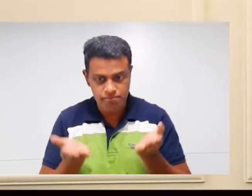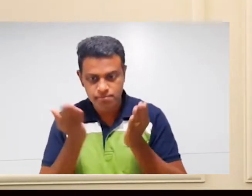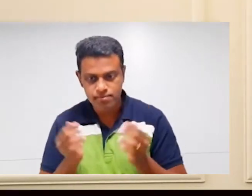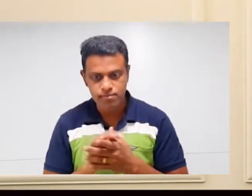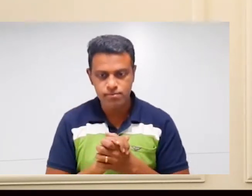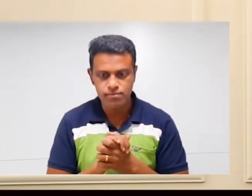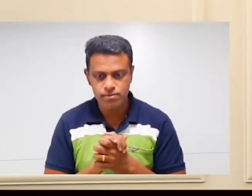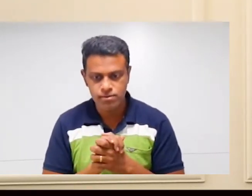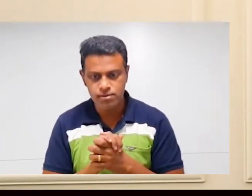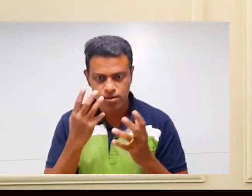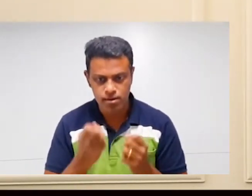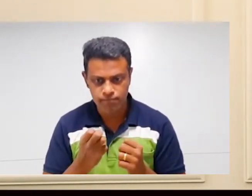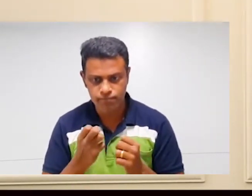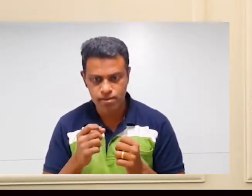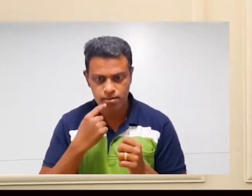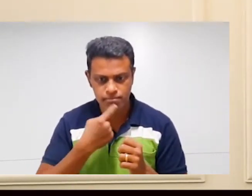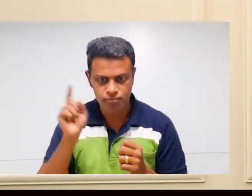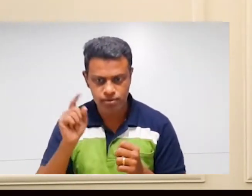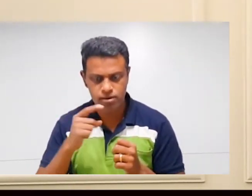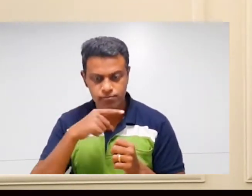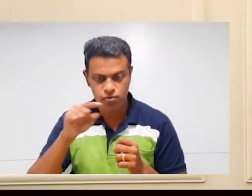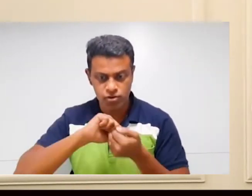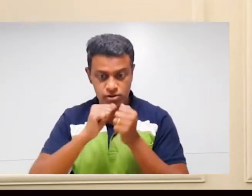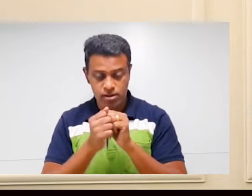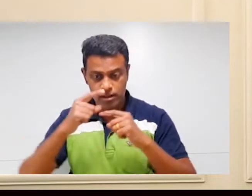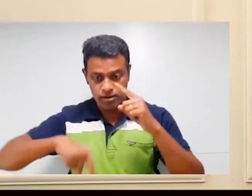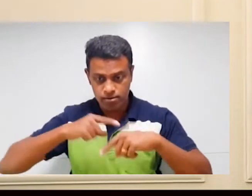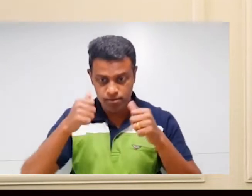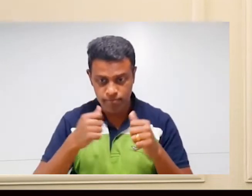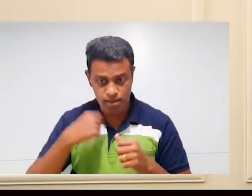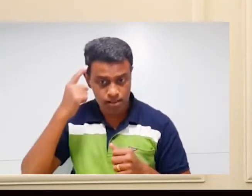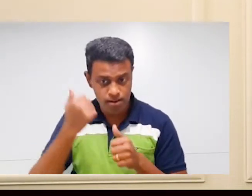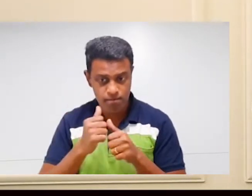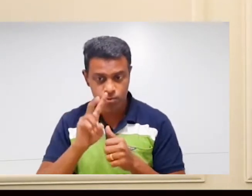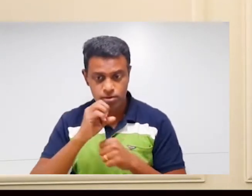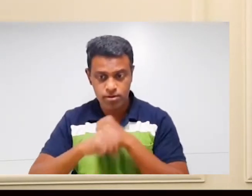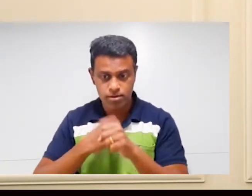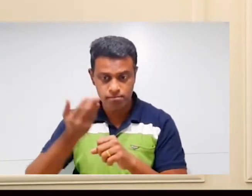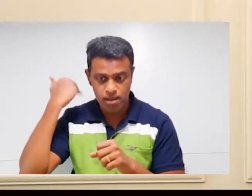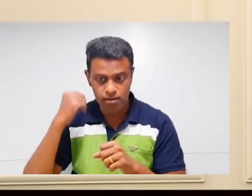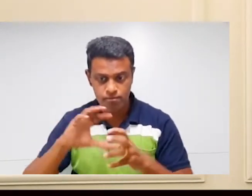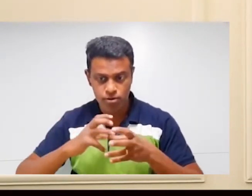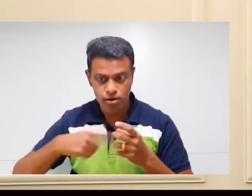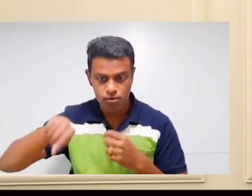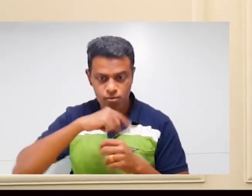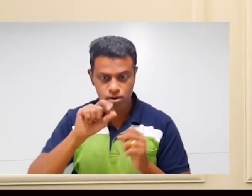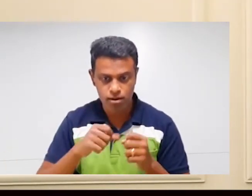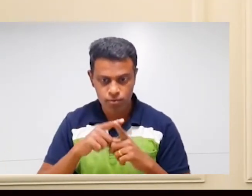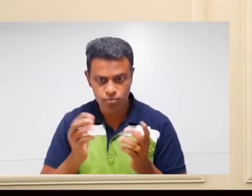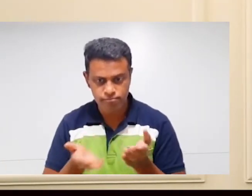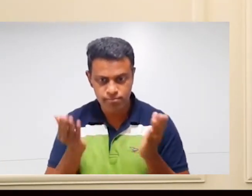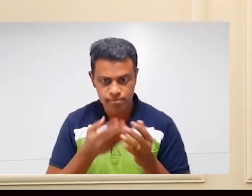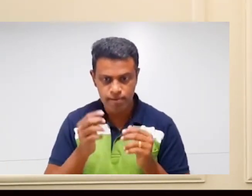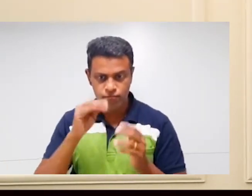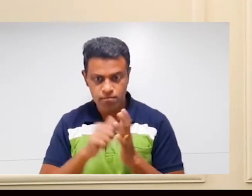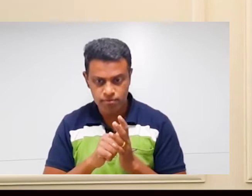It was acceptable norms. Today's real-time basis, you have transformed the industry. Health would be an acceptable norm that where you would take months to pay a claim.